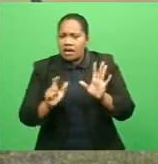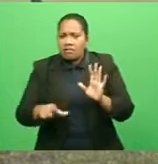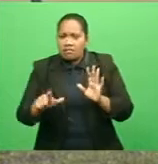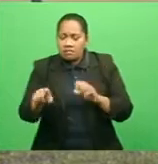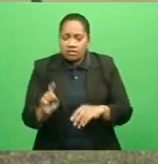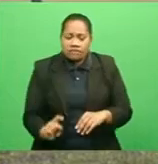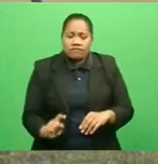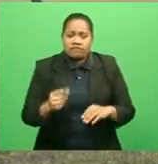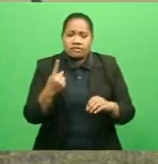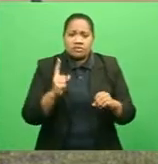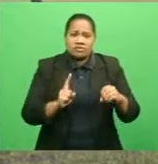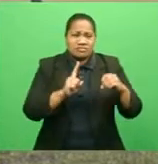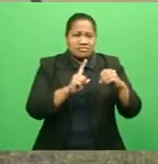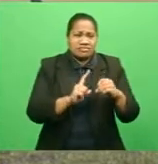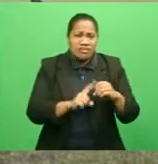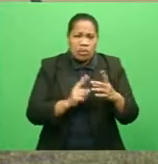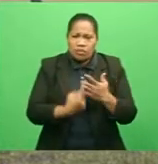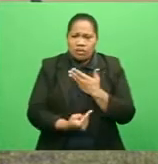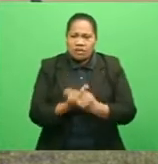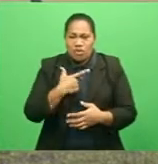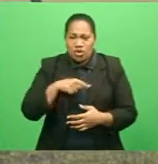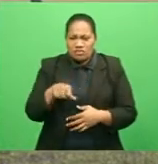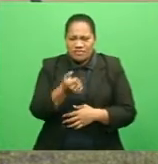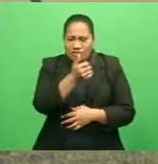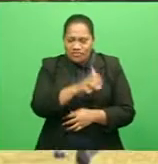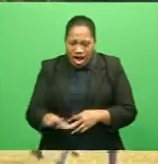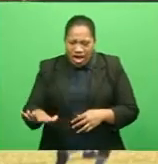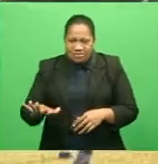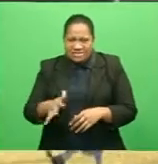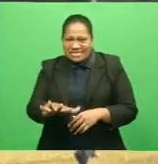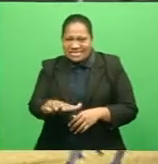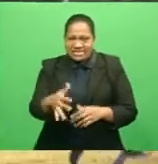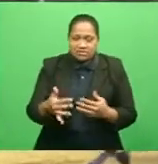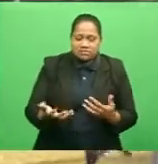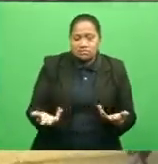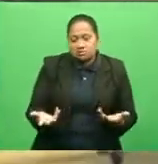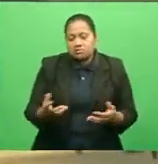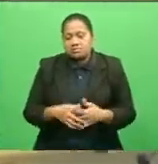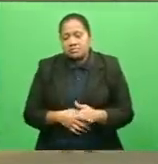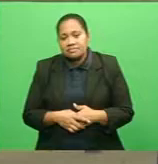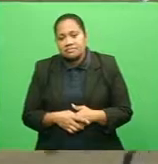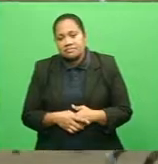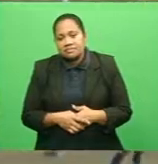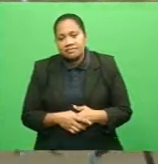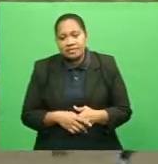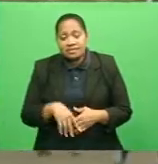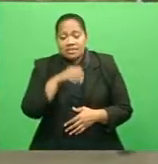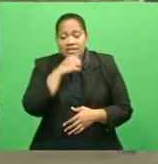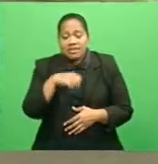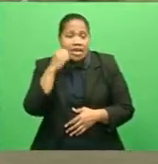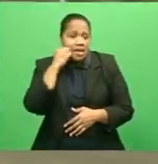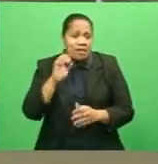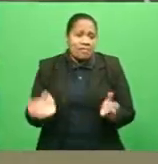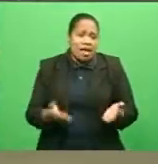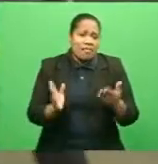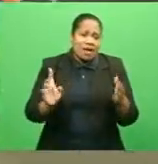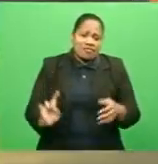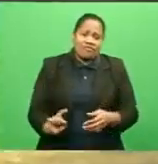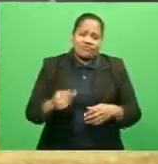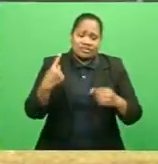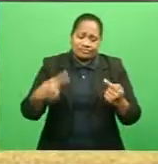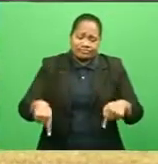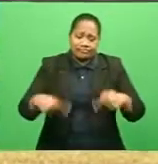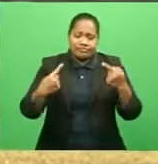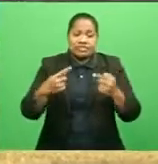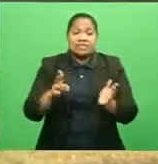was because of the ground conditions, but so we have to be prepared for anything. The men in black play their first match against Nandi